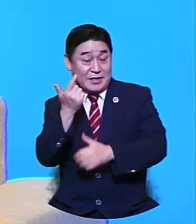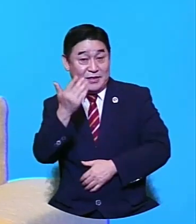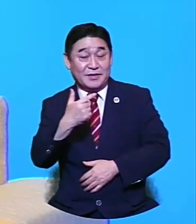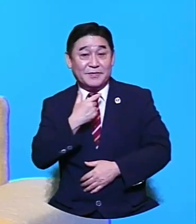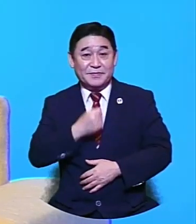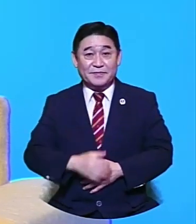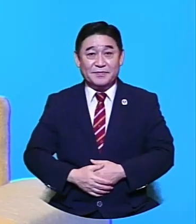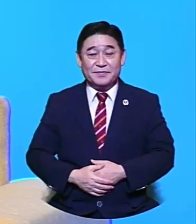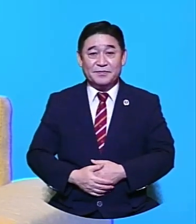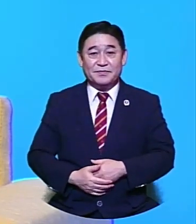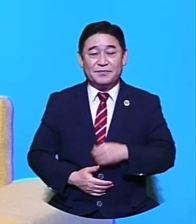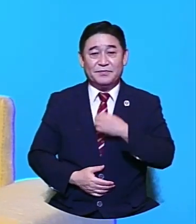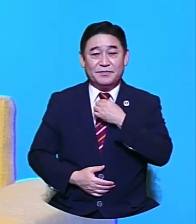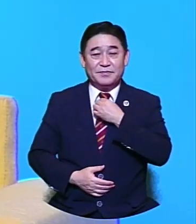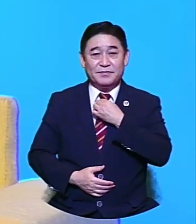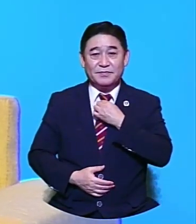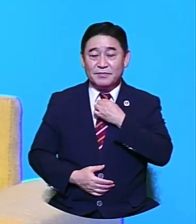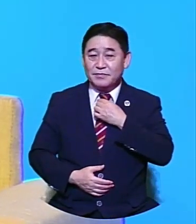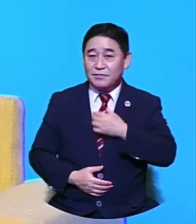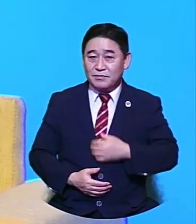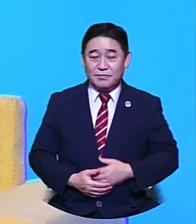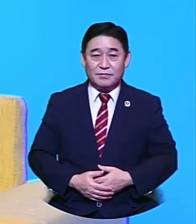You mentioned that